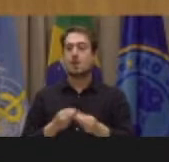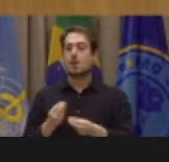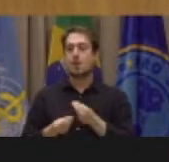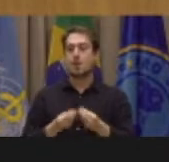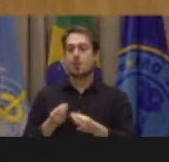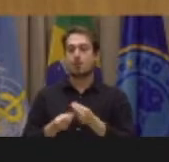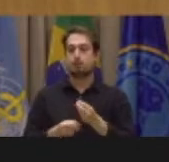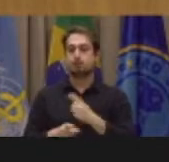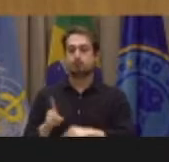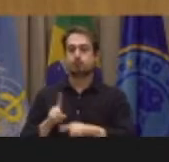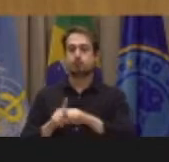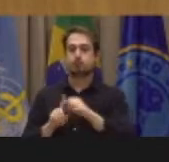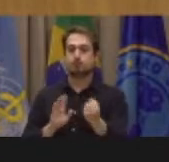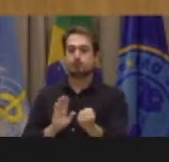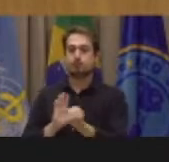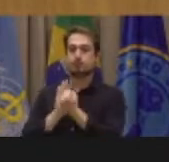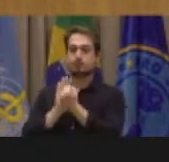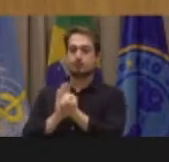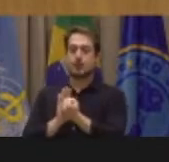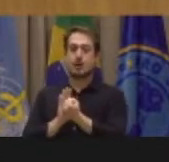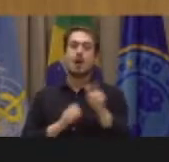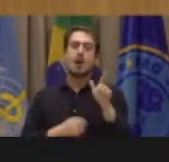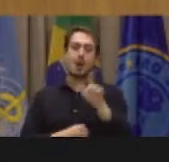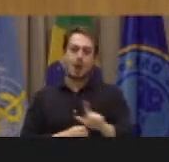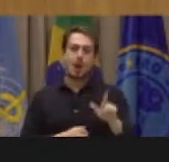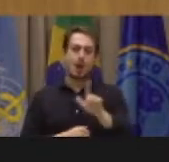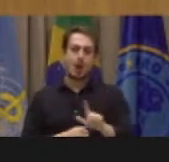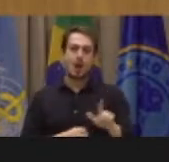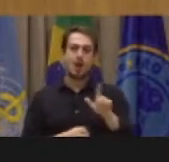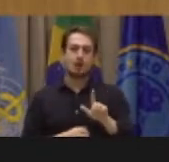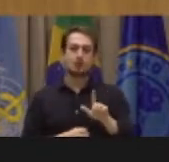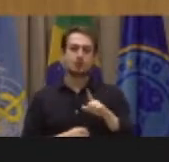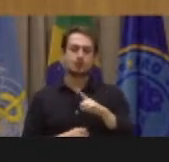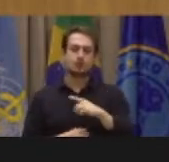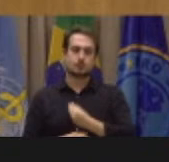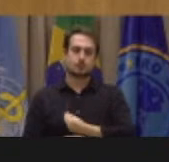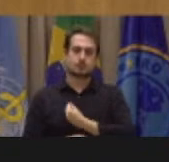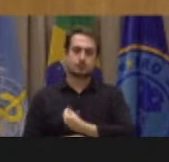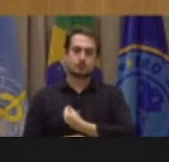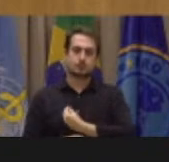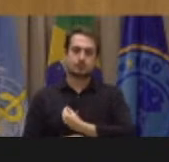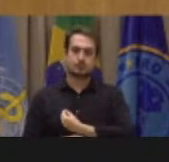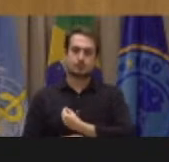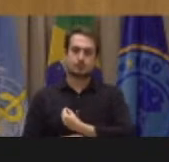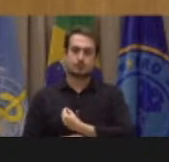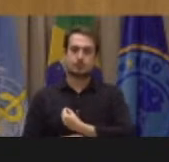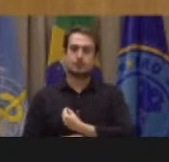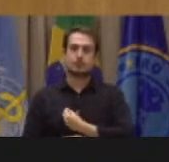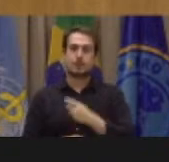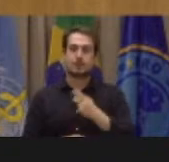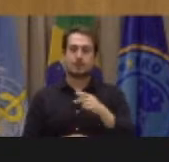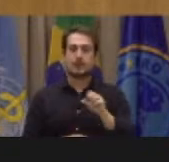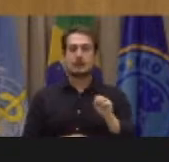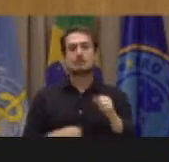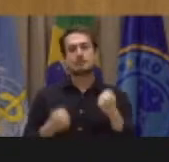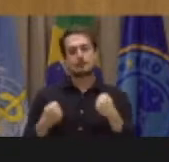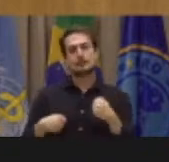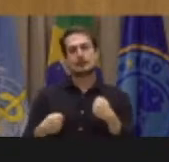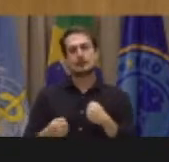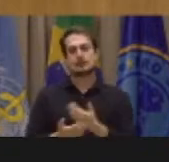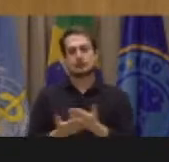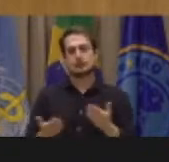care as a centralizing point of all of this. Of course, the tools